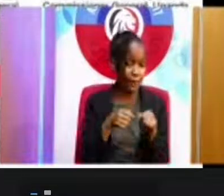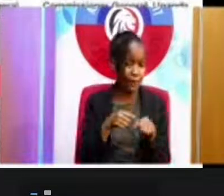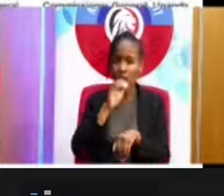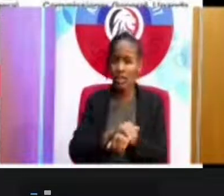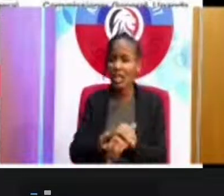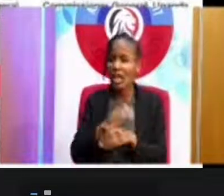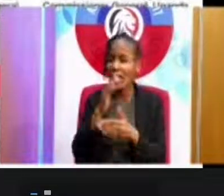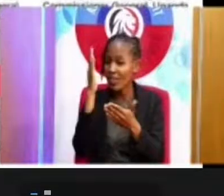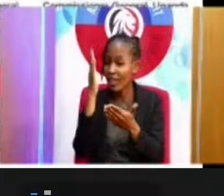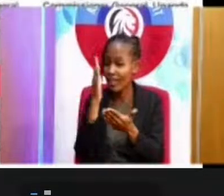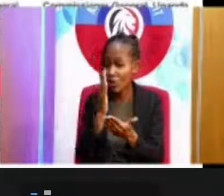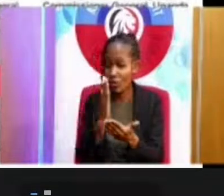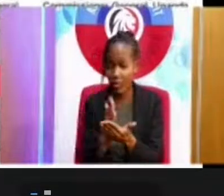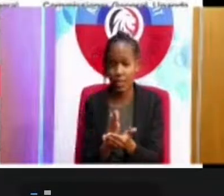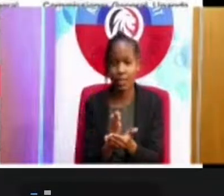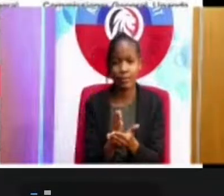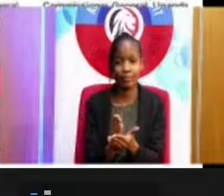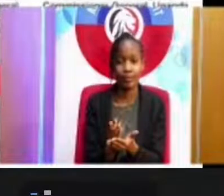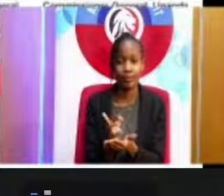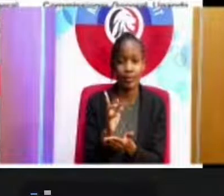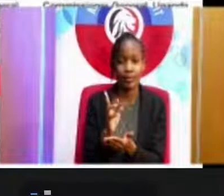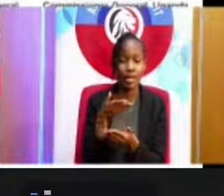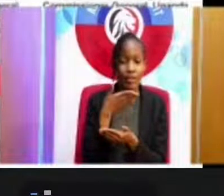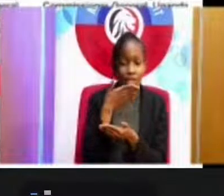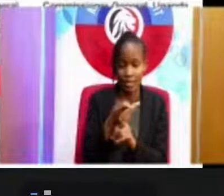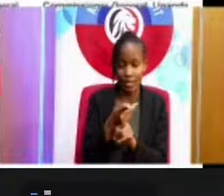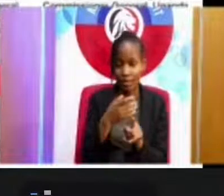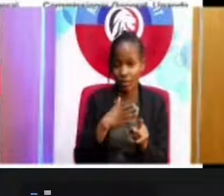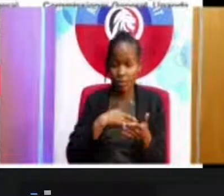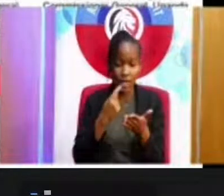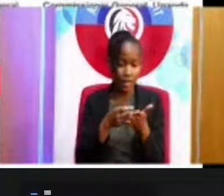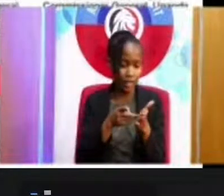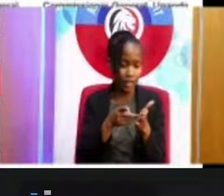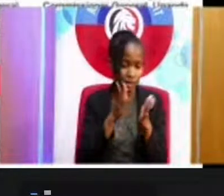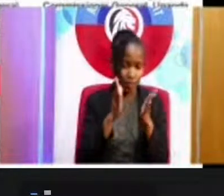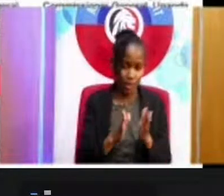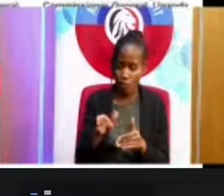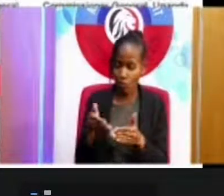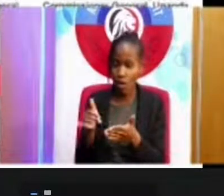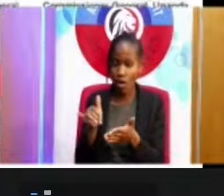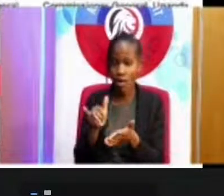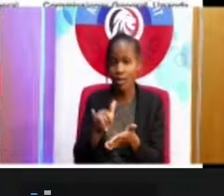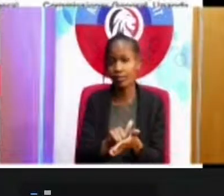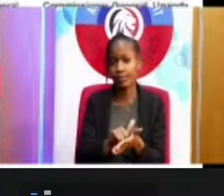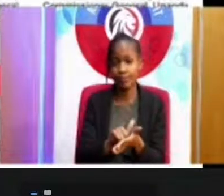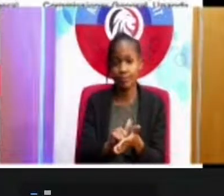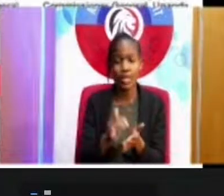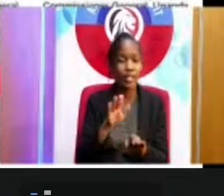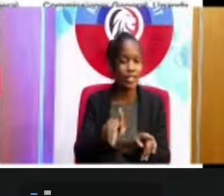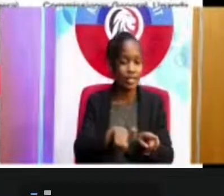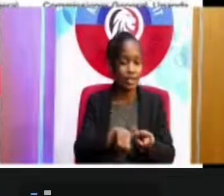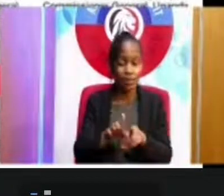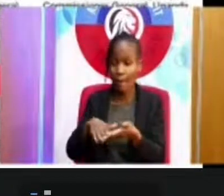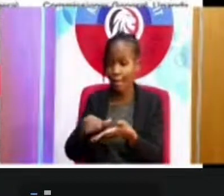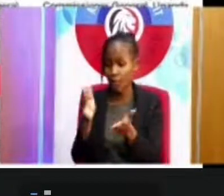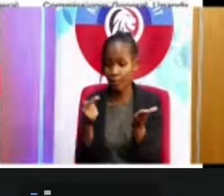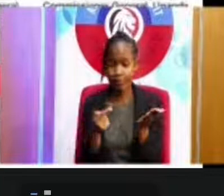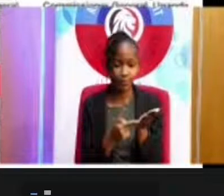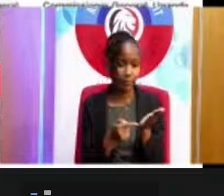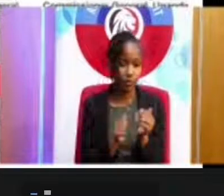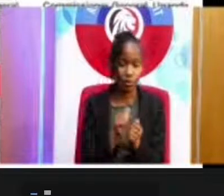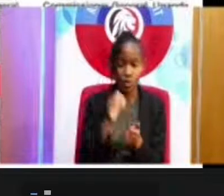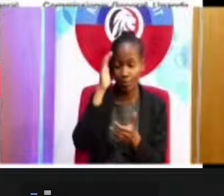from our taxpayers. So all these things and much more in technology, we believe